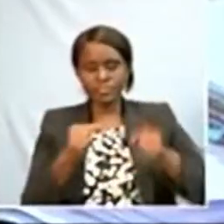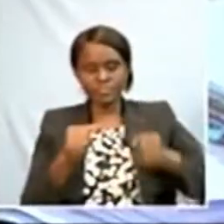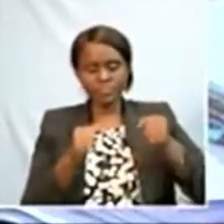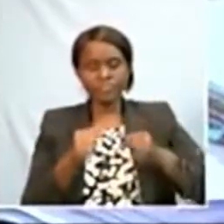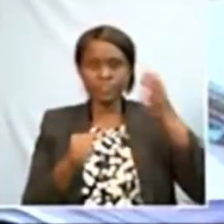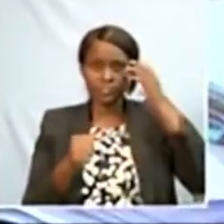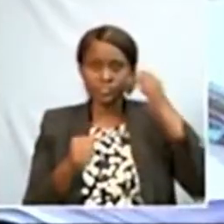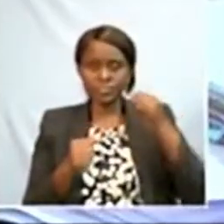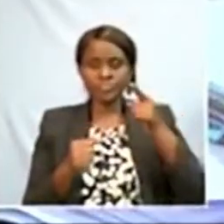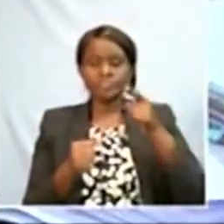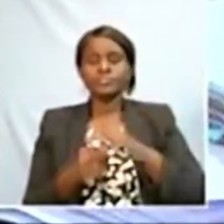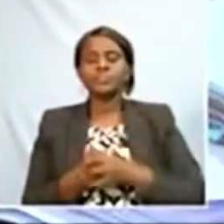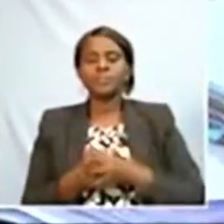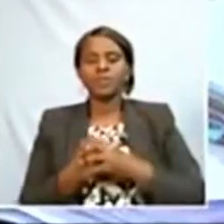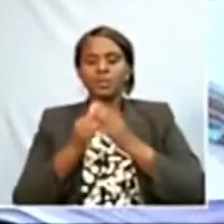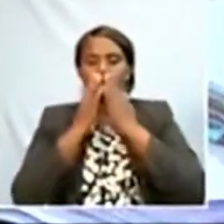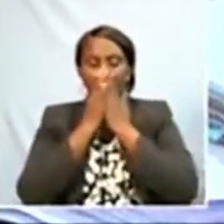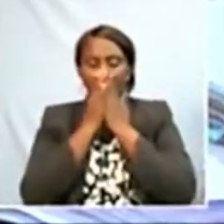officer?